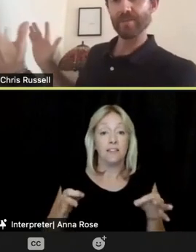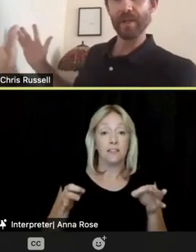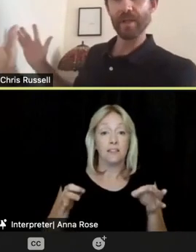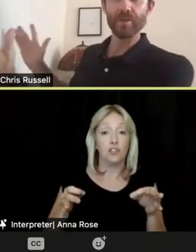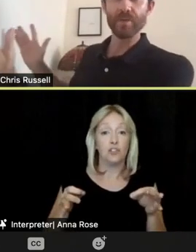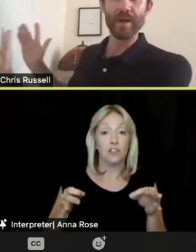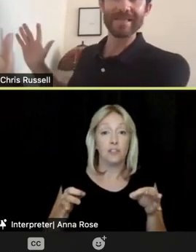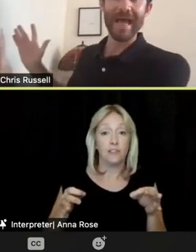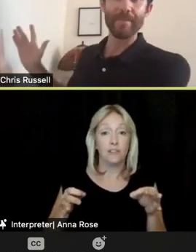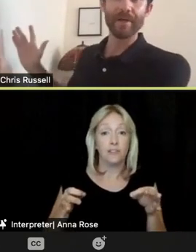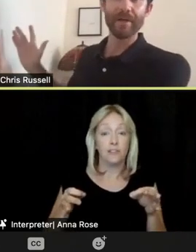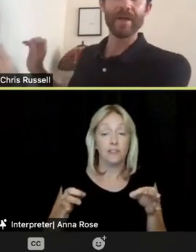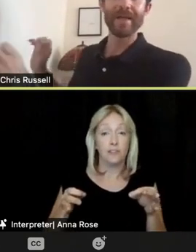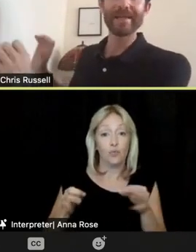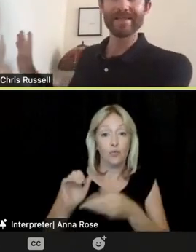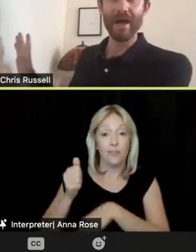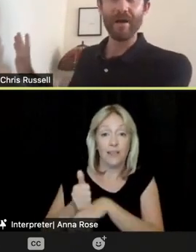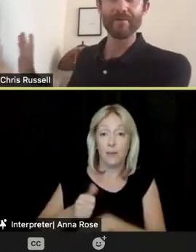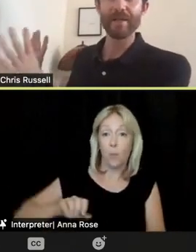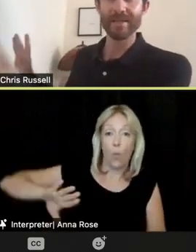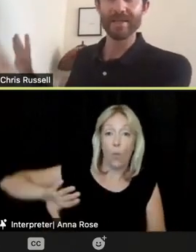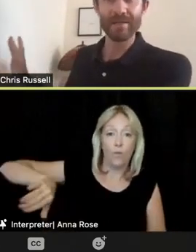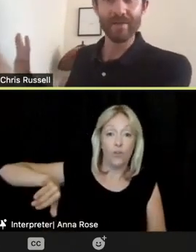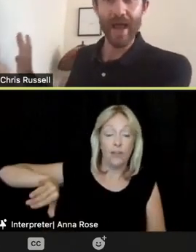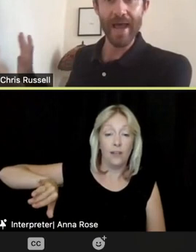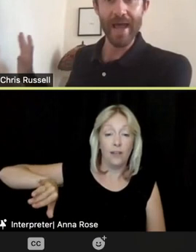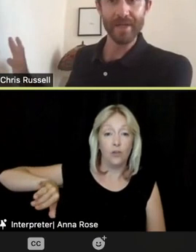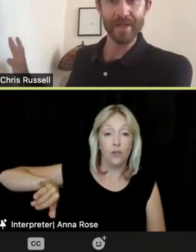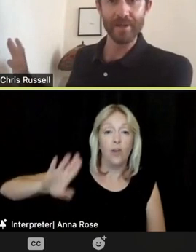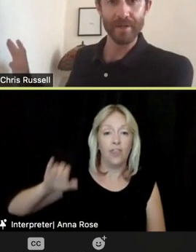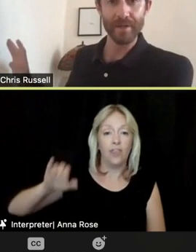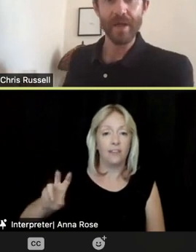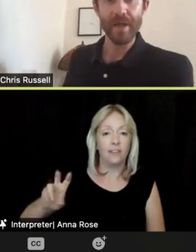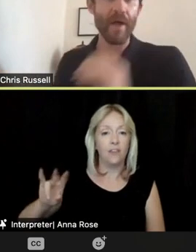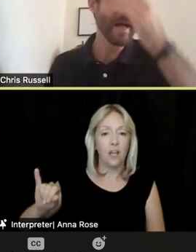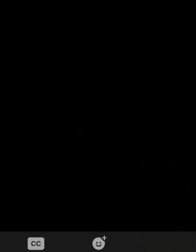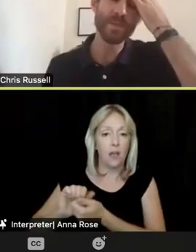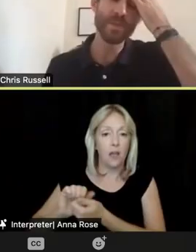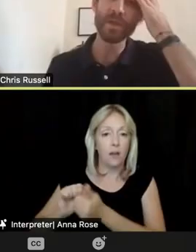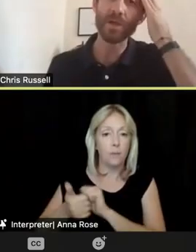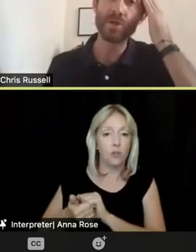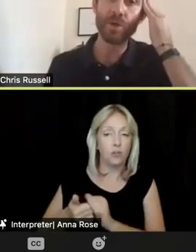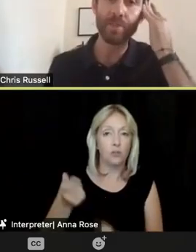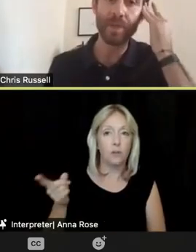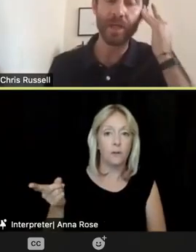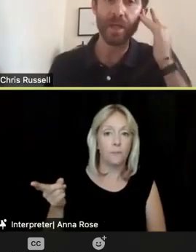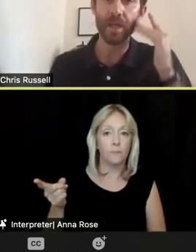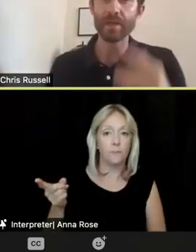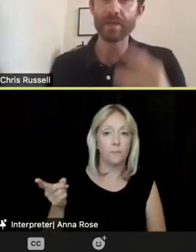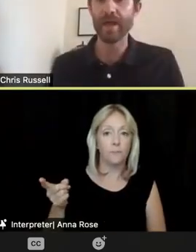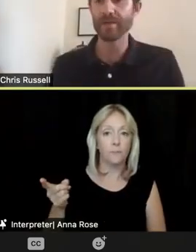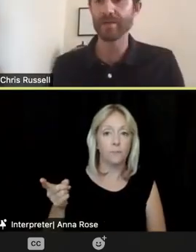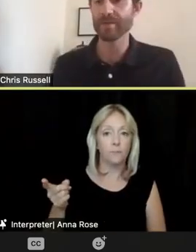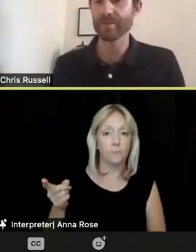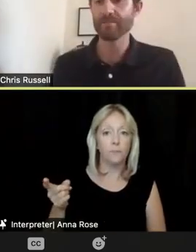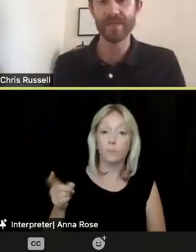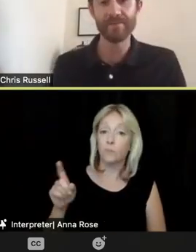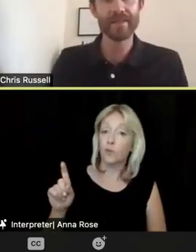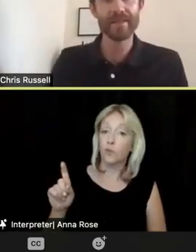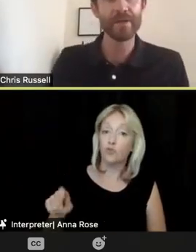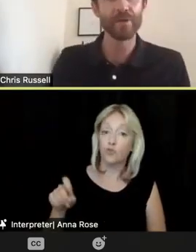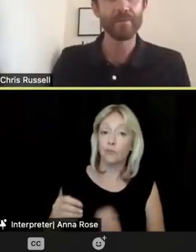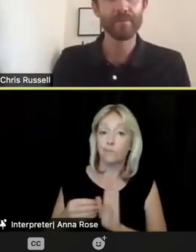activity in this place where it's happening itself is a CVI adaptation. And that's something that should be in the